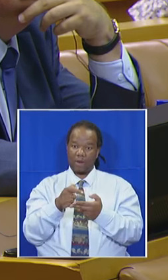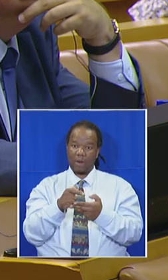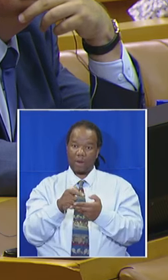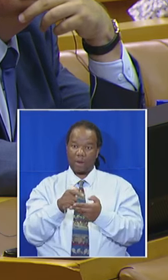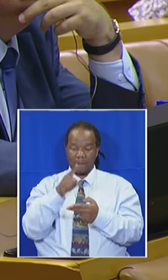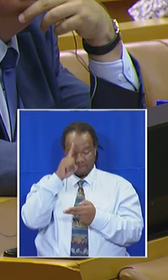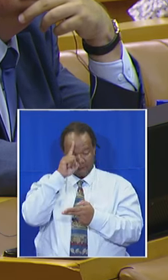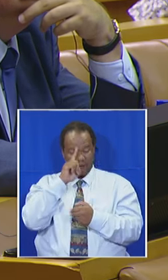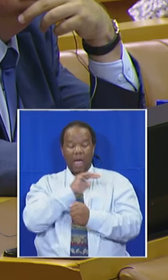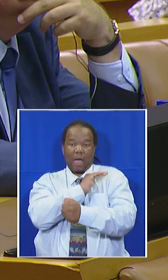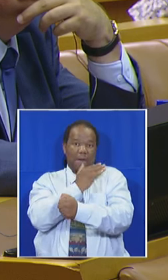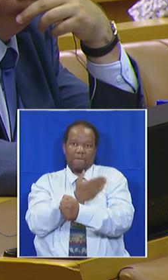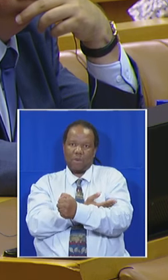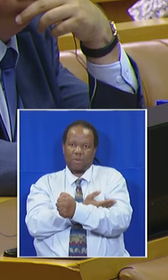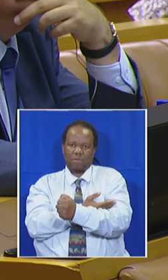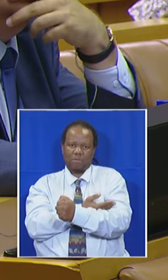white people.